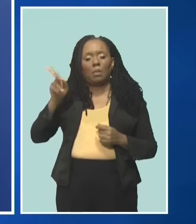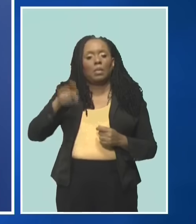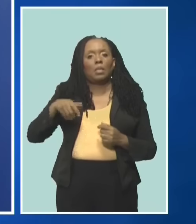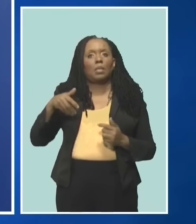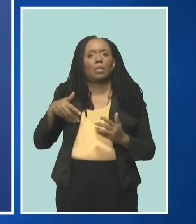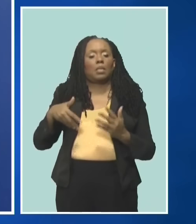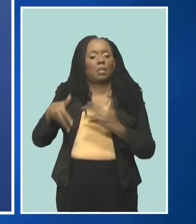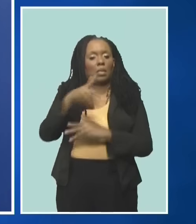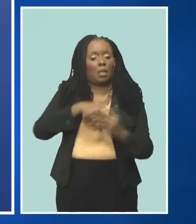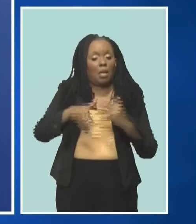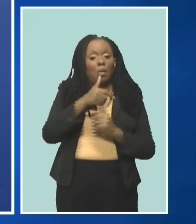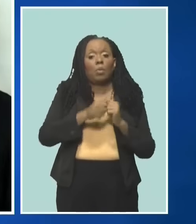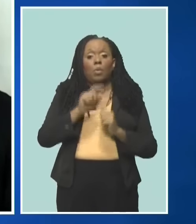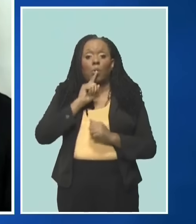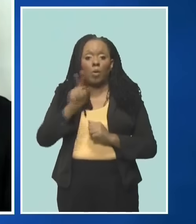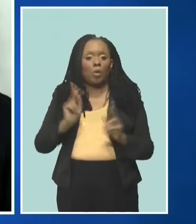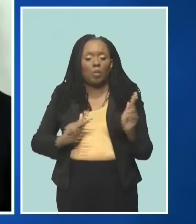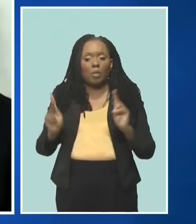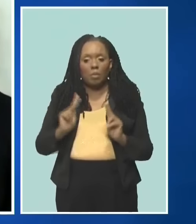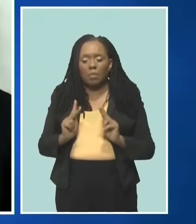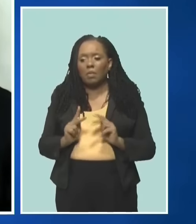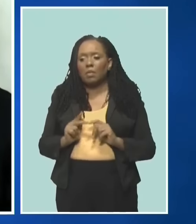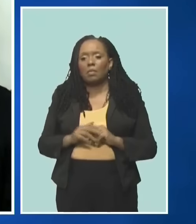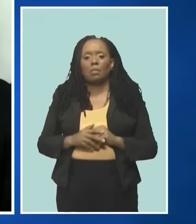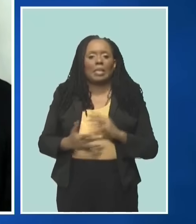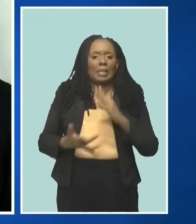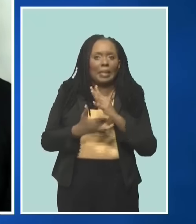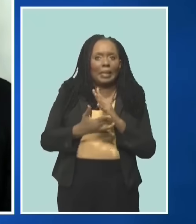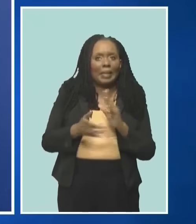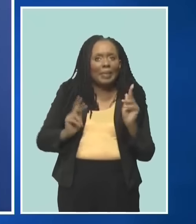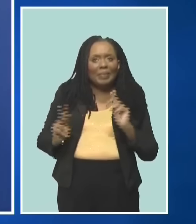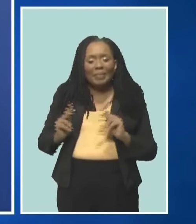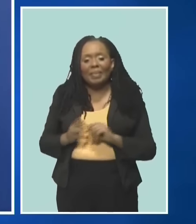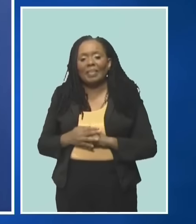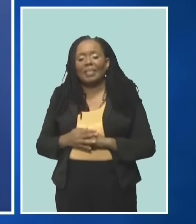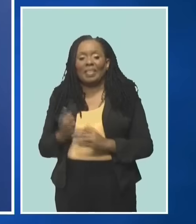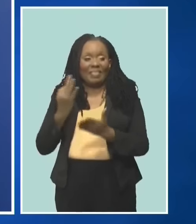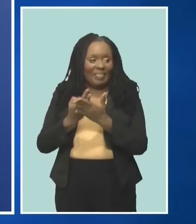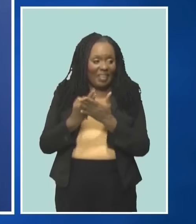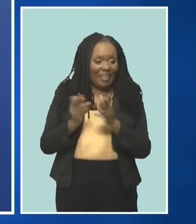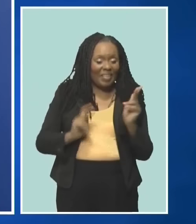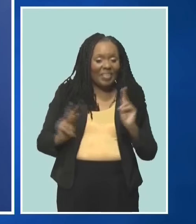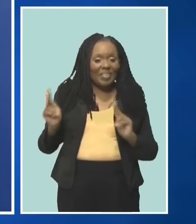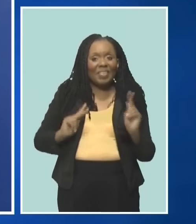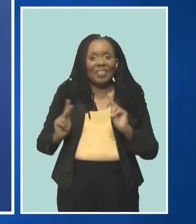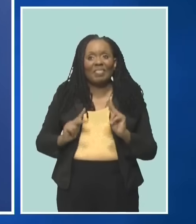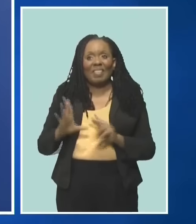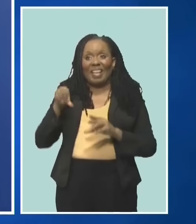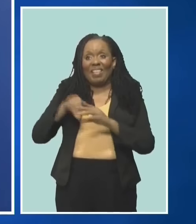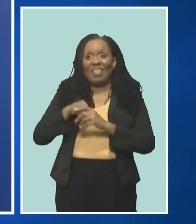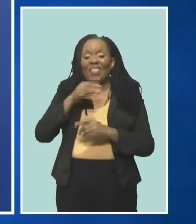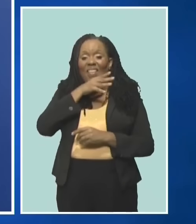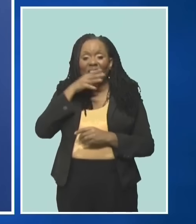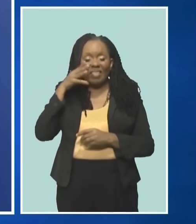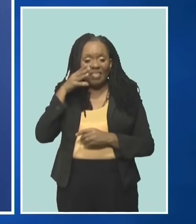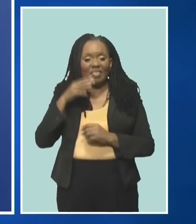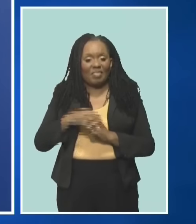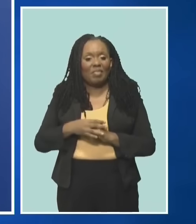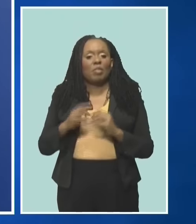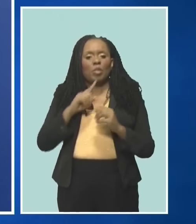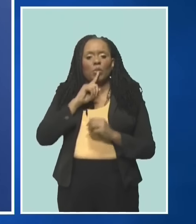with real people and technical experts and financiers in the agribusiness sector. So we